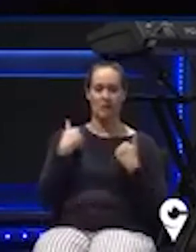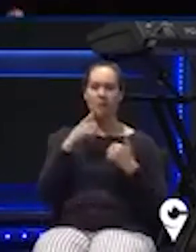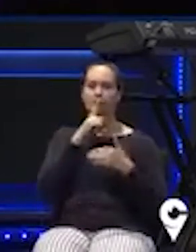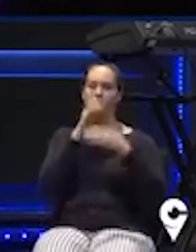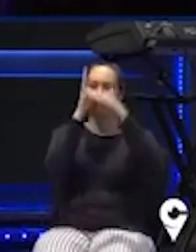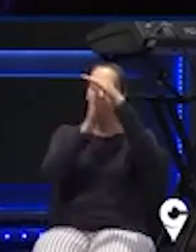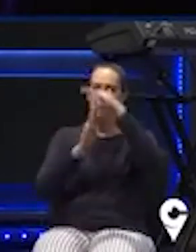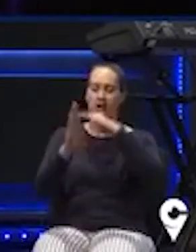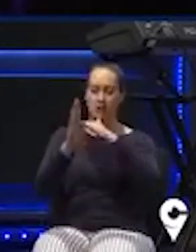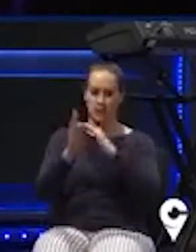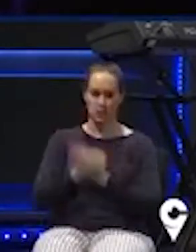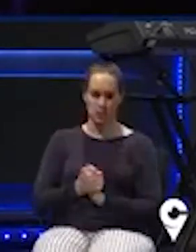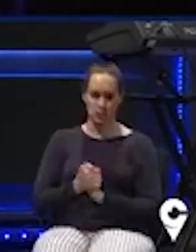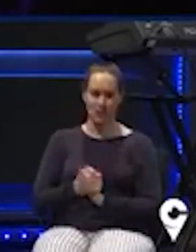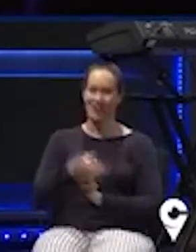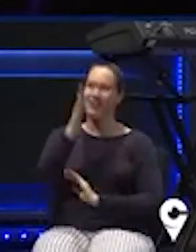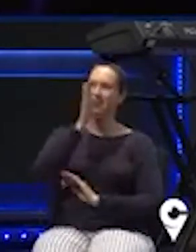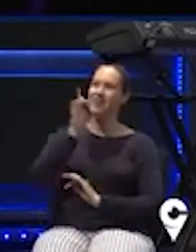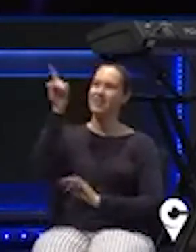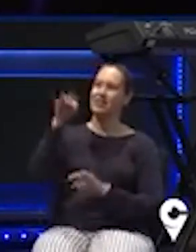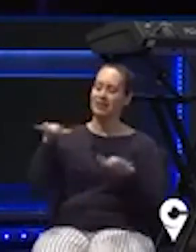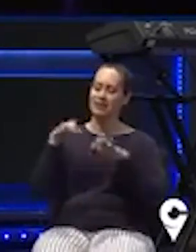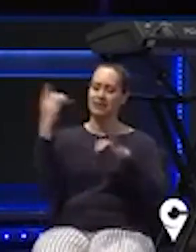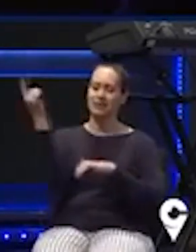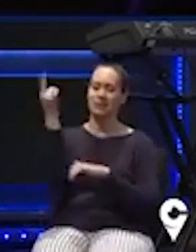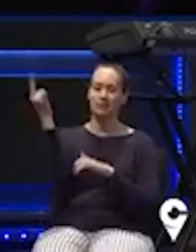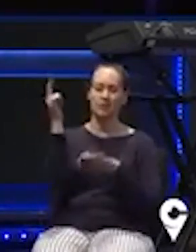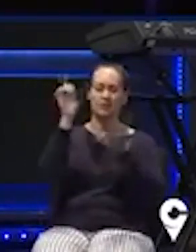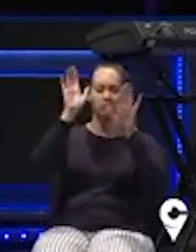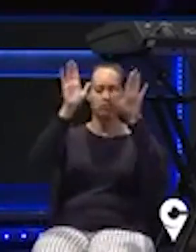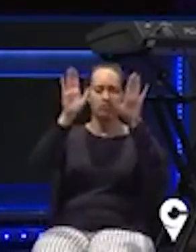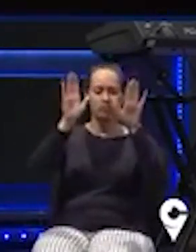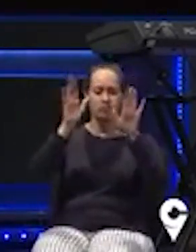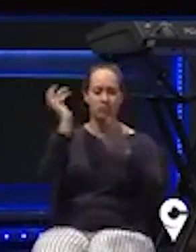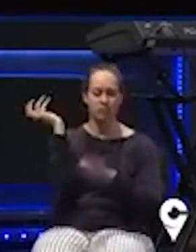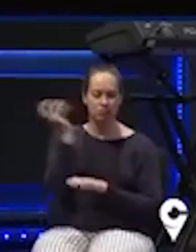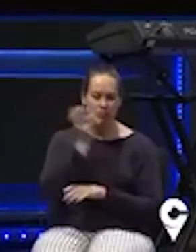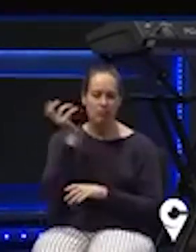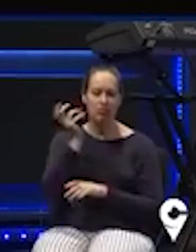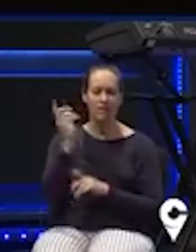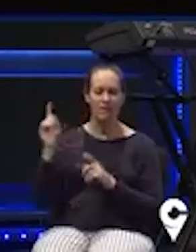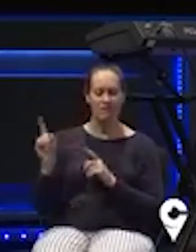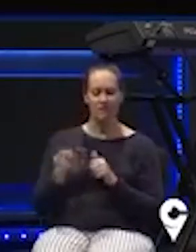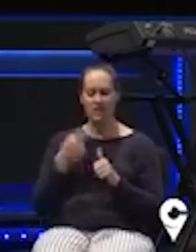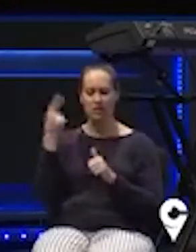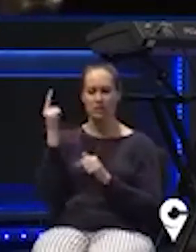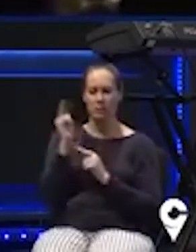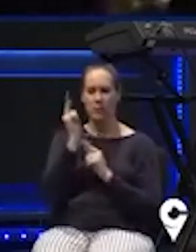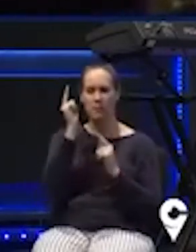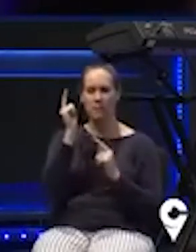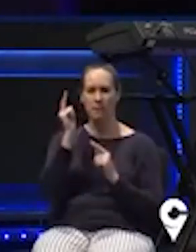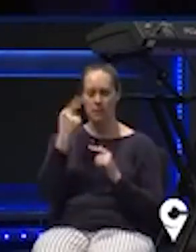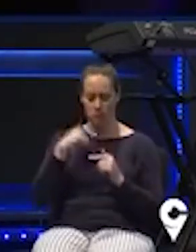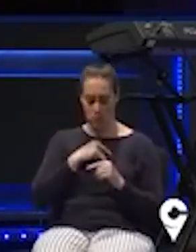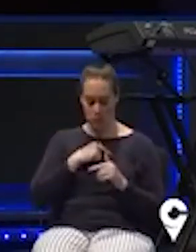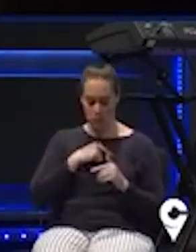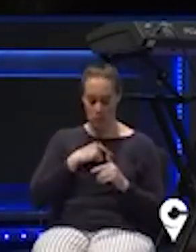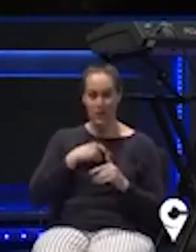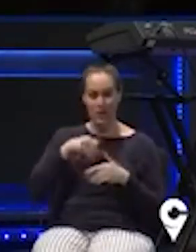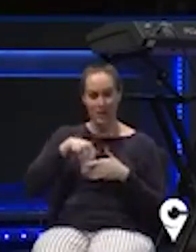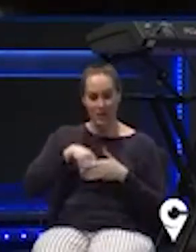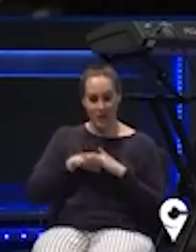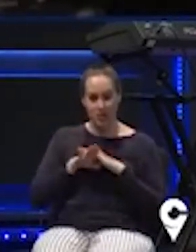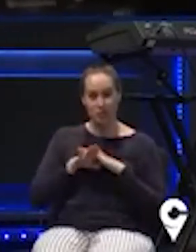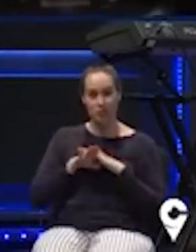And God did something amazing from our very first moment that we enter this world, he gives us